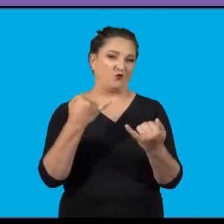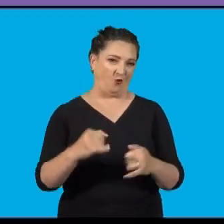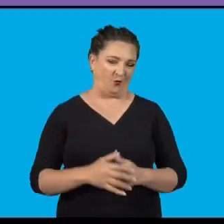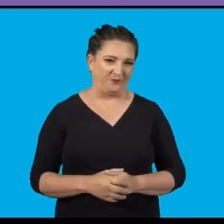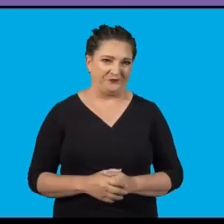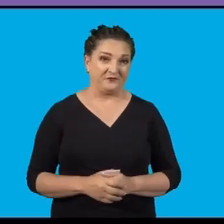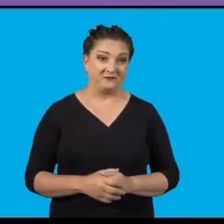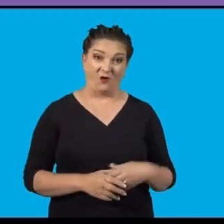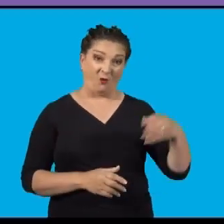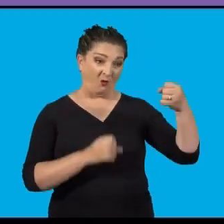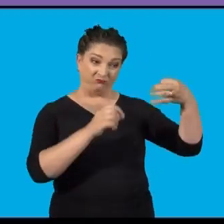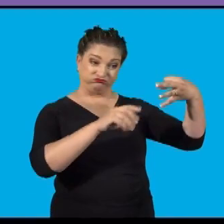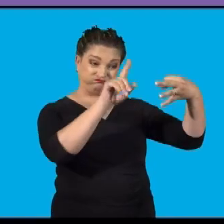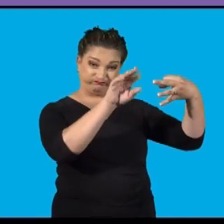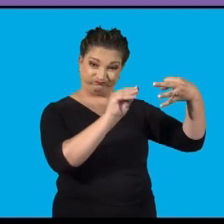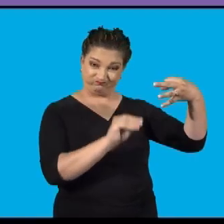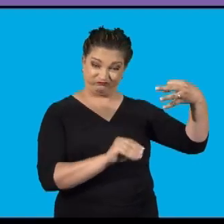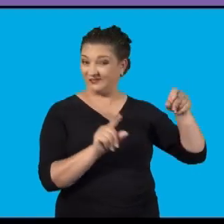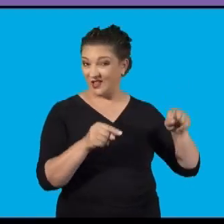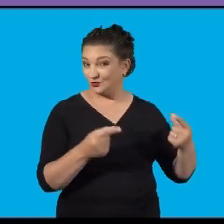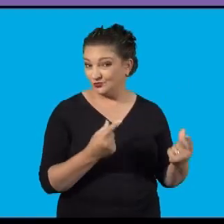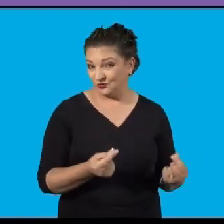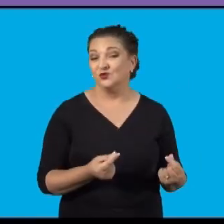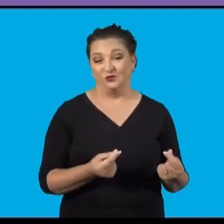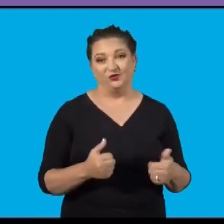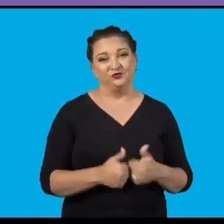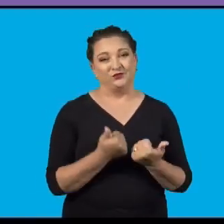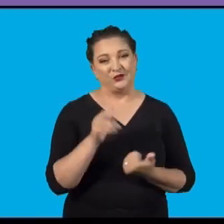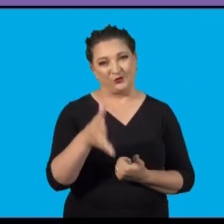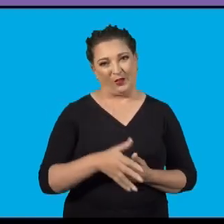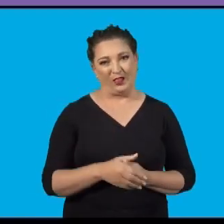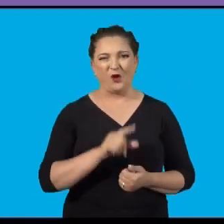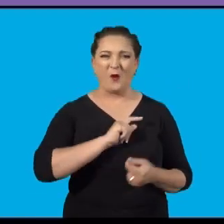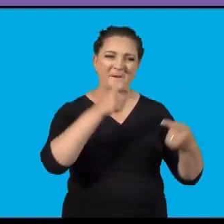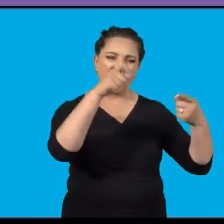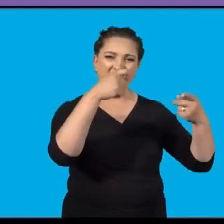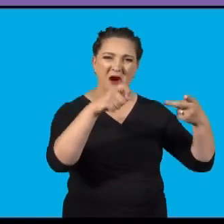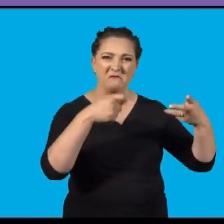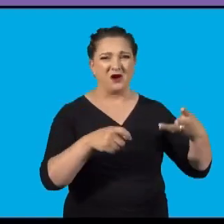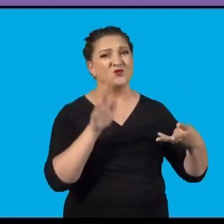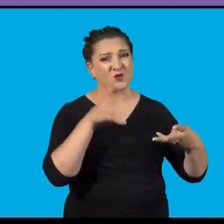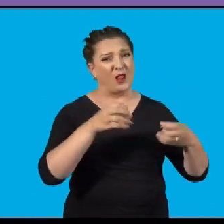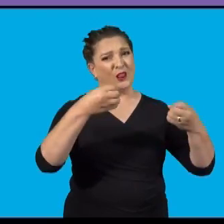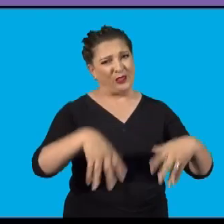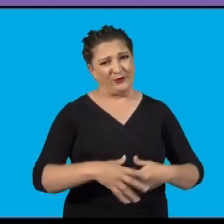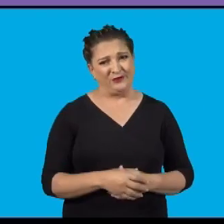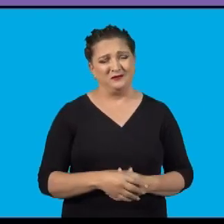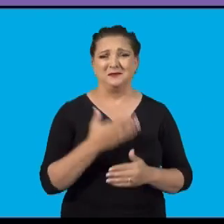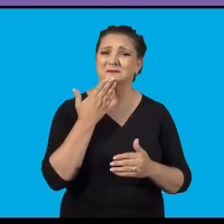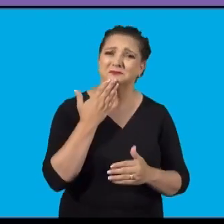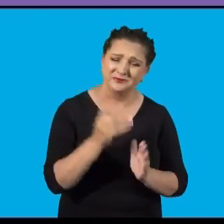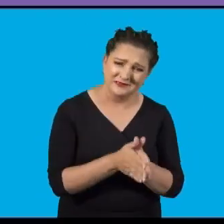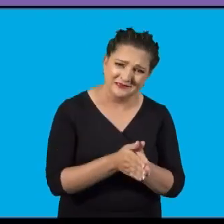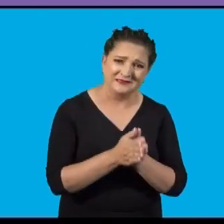Now, when you're unable to do all of that, it's going to be a challenge because you're going to be losing marks in the examination.